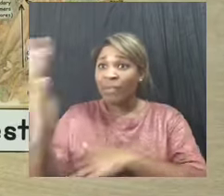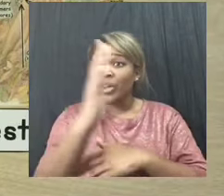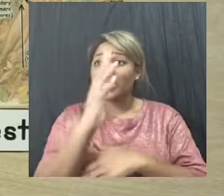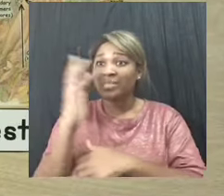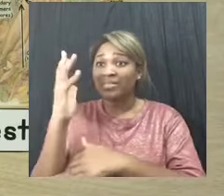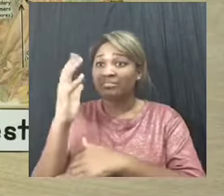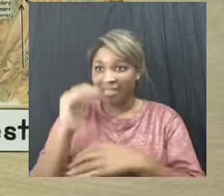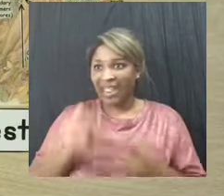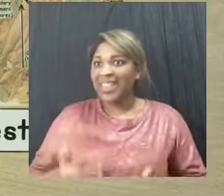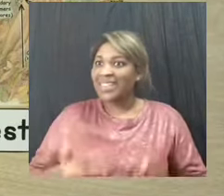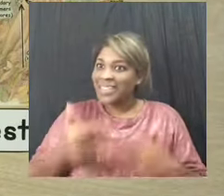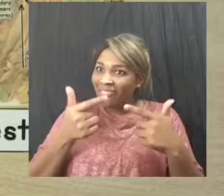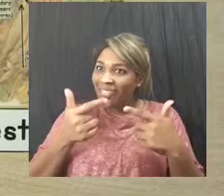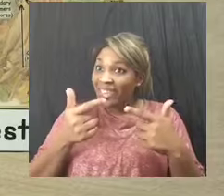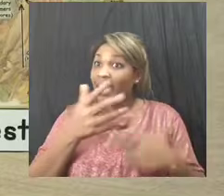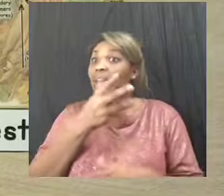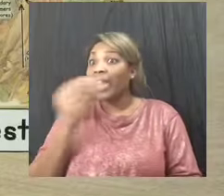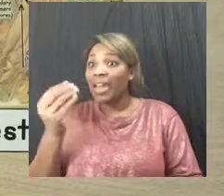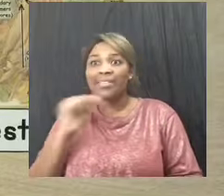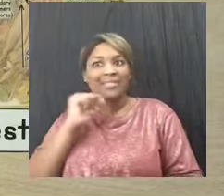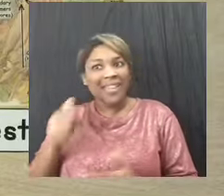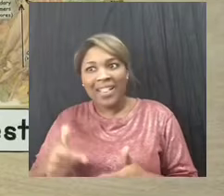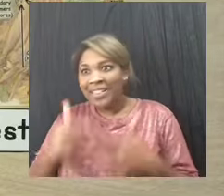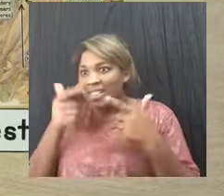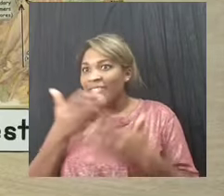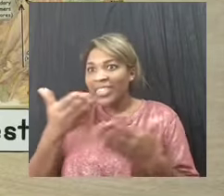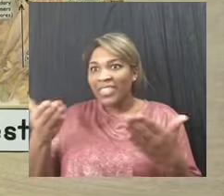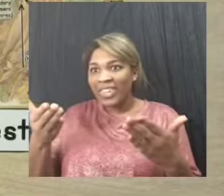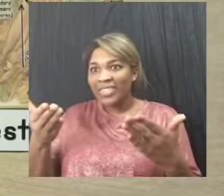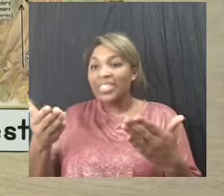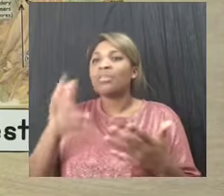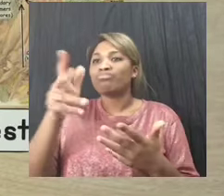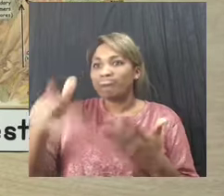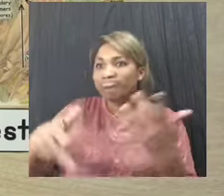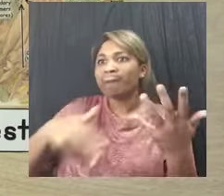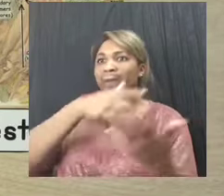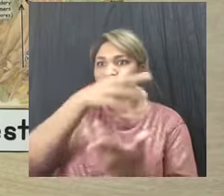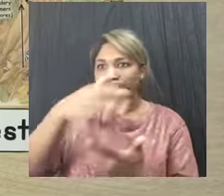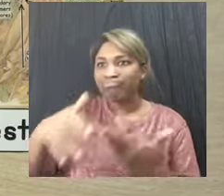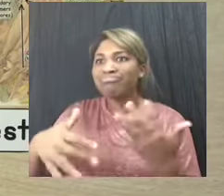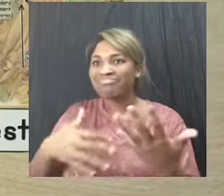living and non-living things that interact with each other.